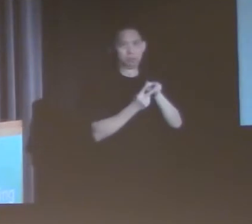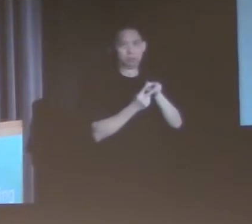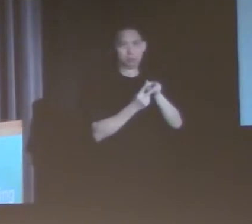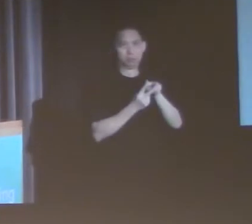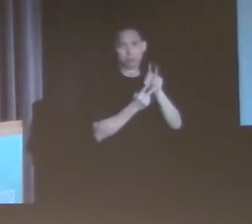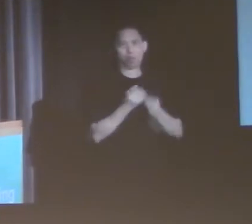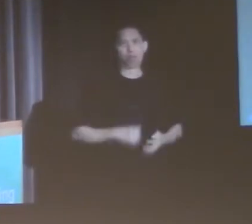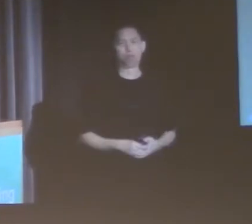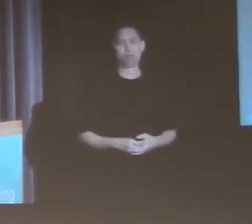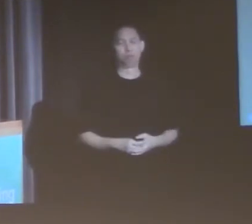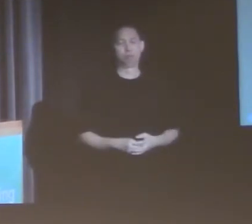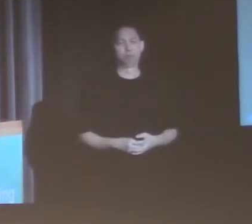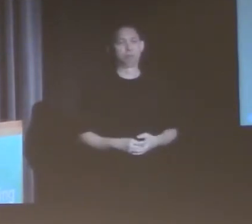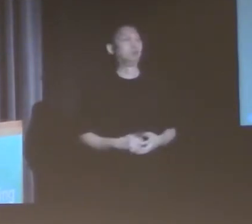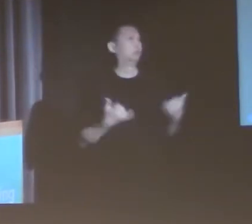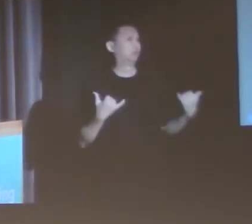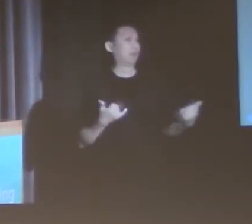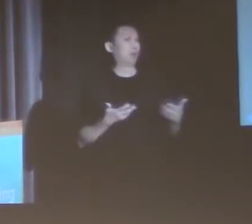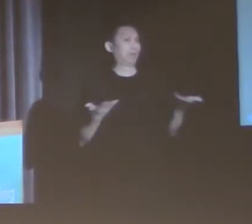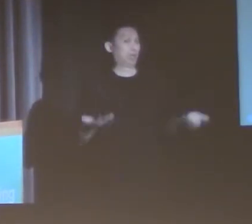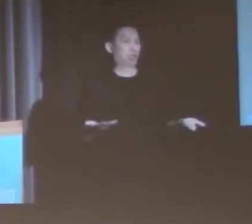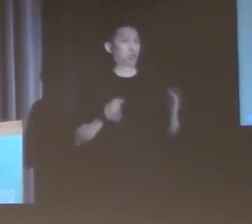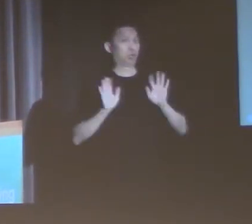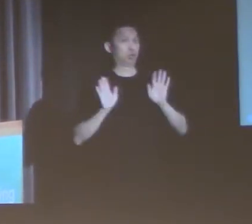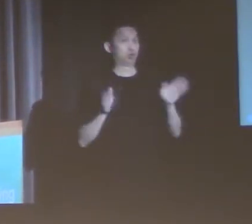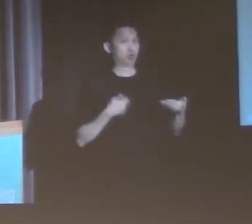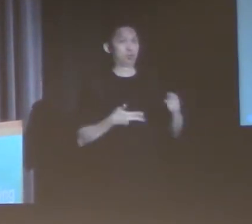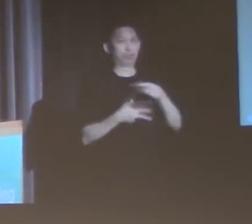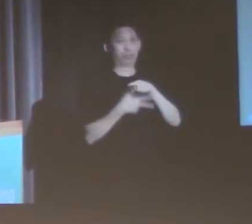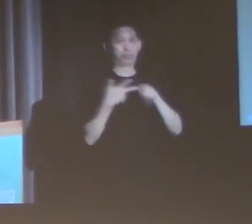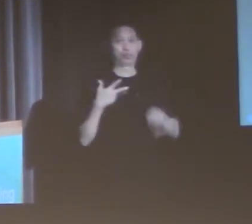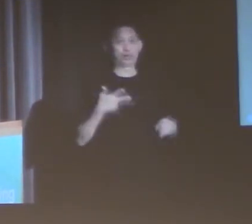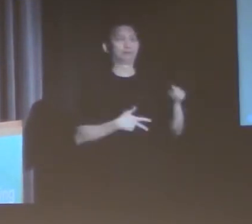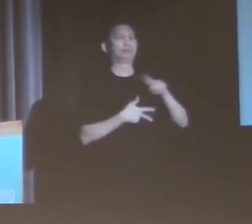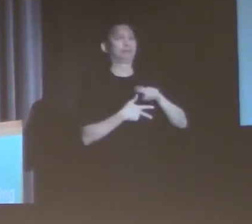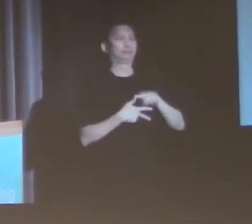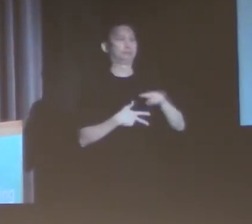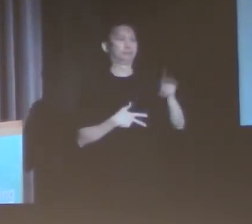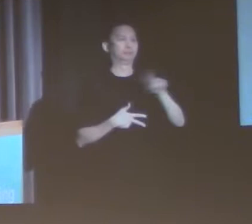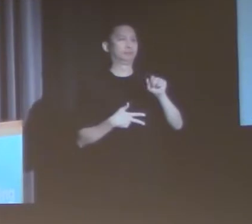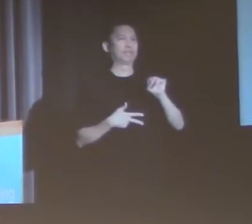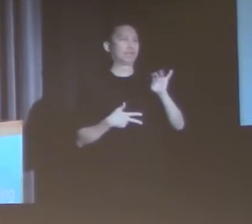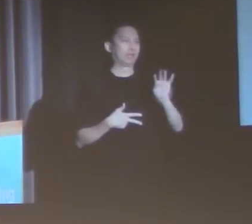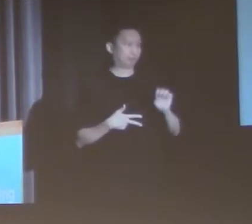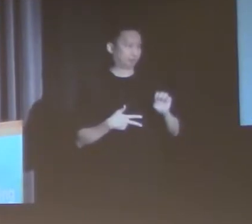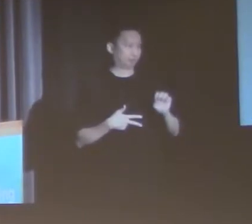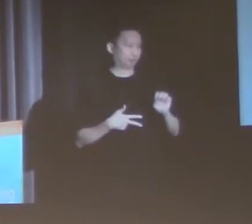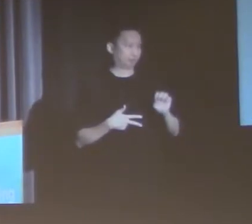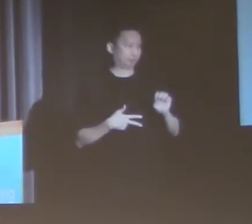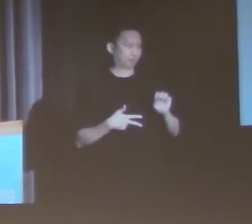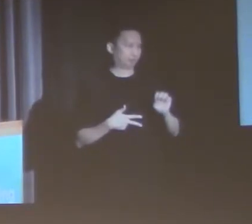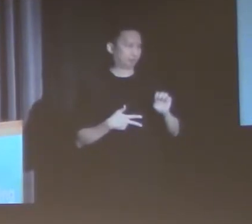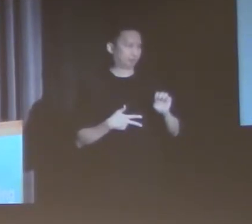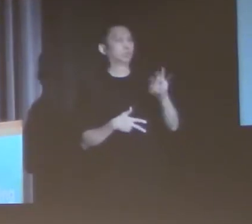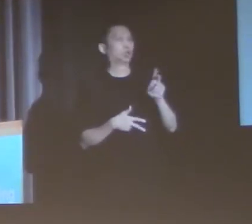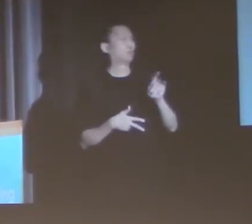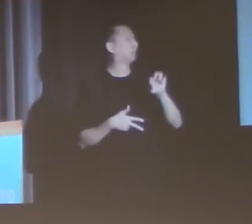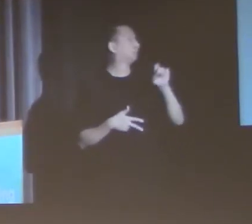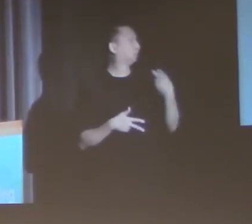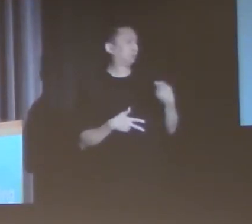with us physically, we have Zaynê, Akyol, who's a Kurdish Canadian